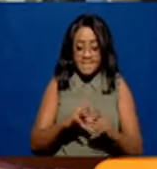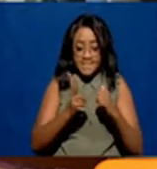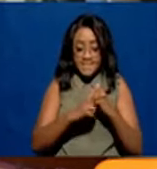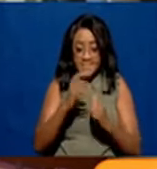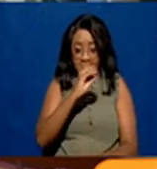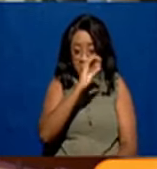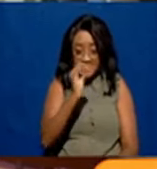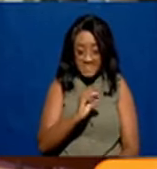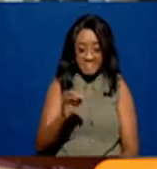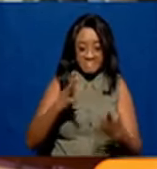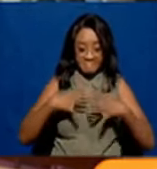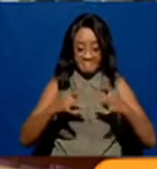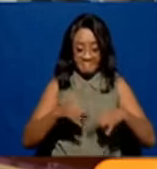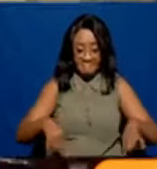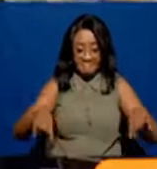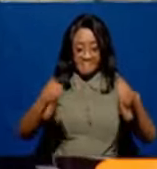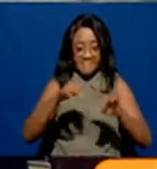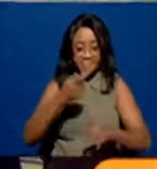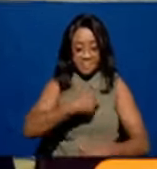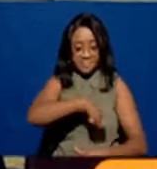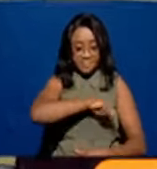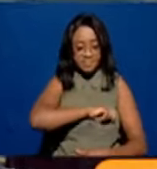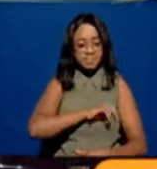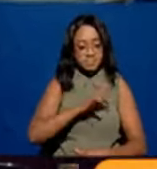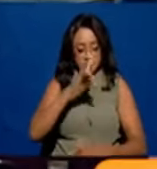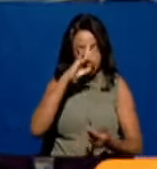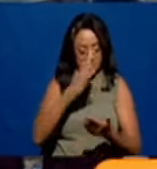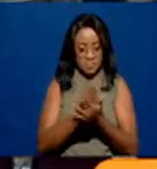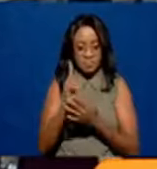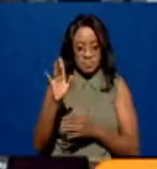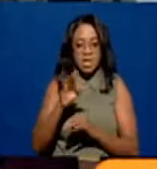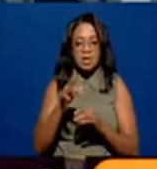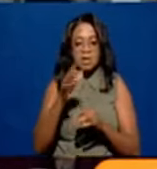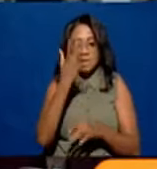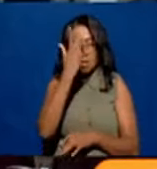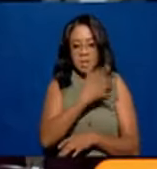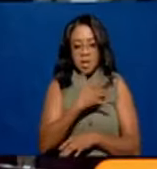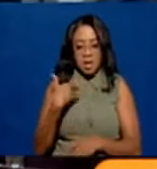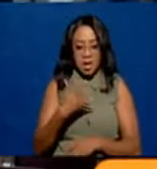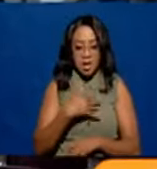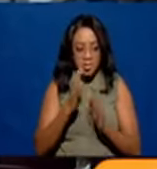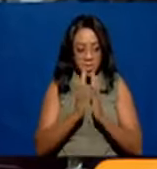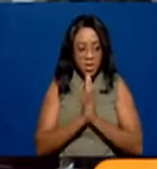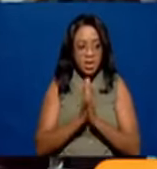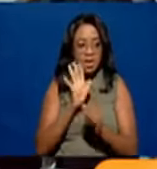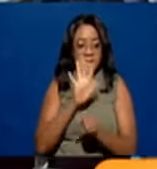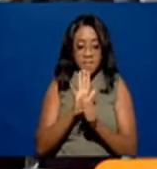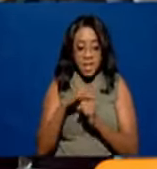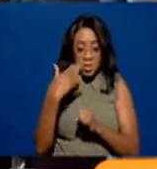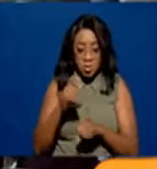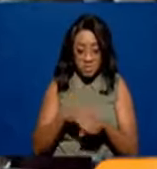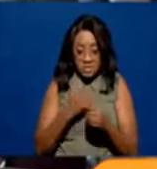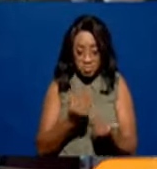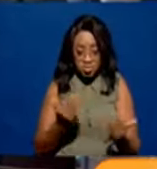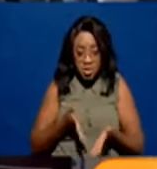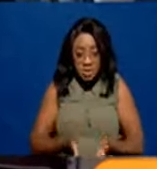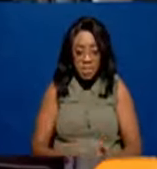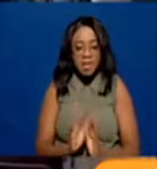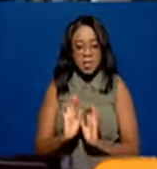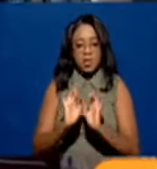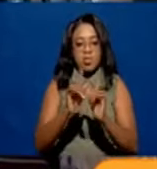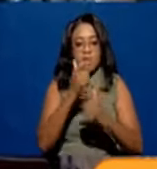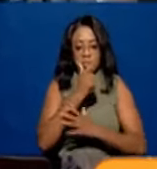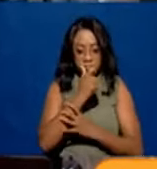of Spain's population still identify as Catholic, with many continuing the tradition of baptizing their newborn children. However,